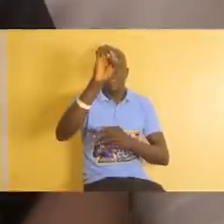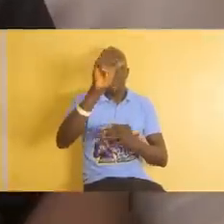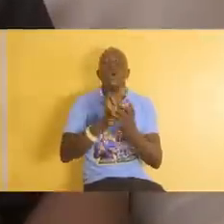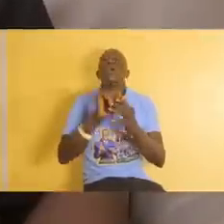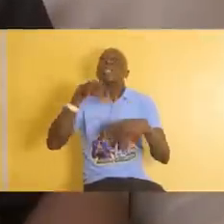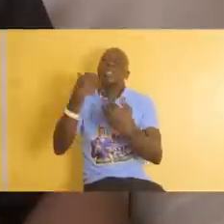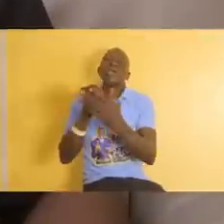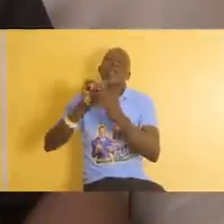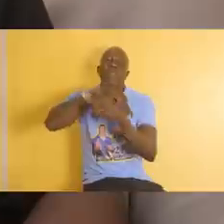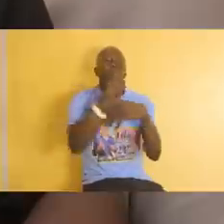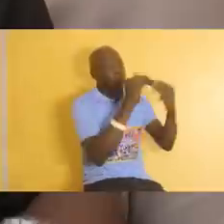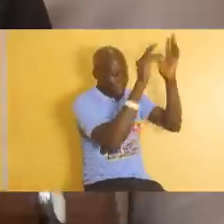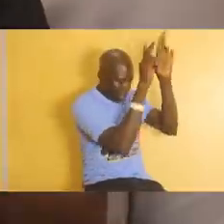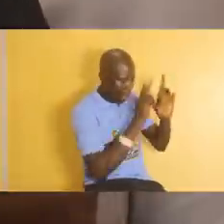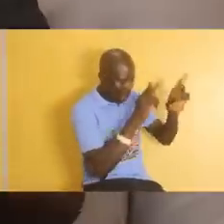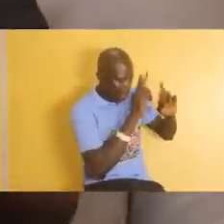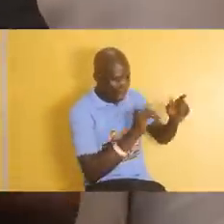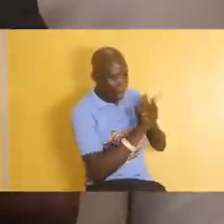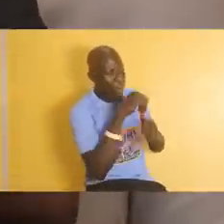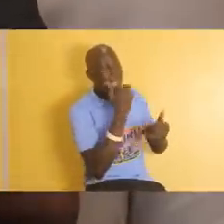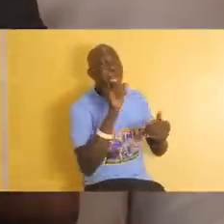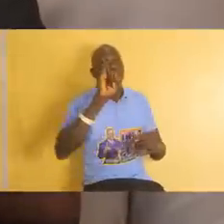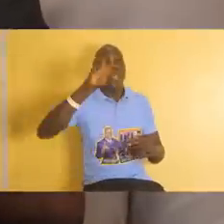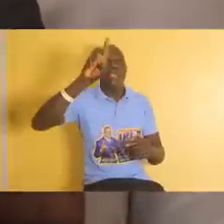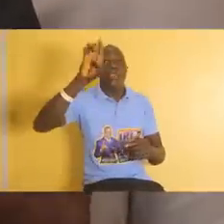orisa oke. They will hear him and say idol of all.